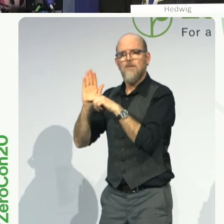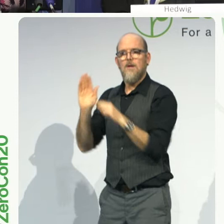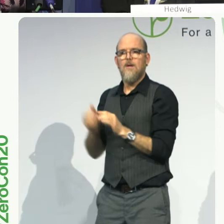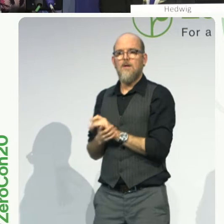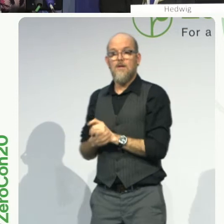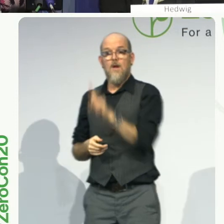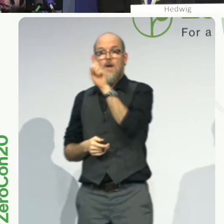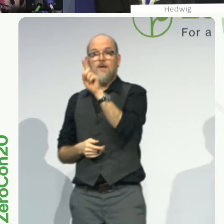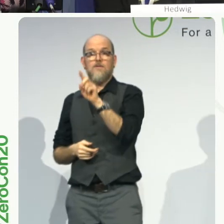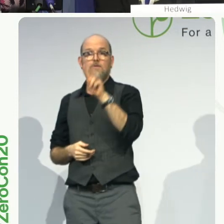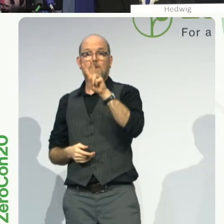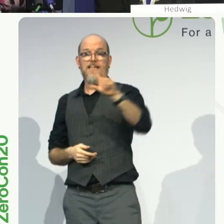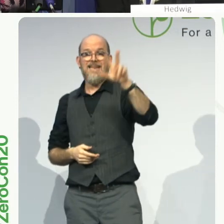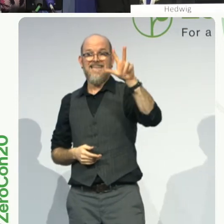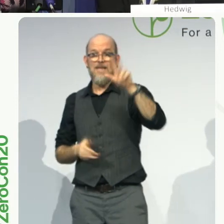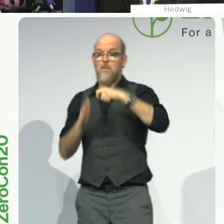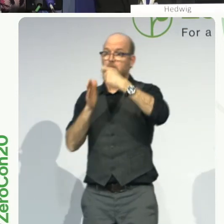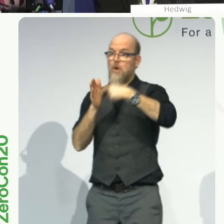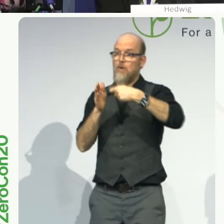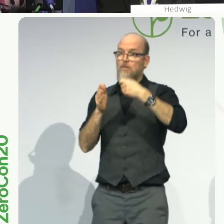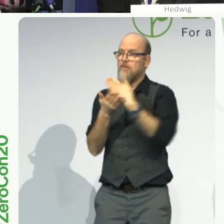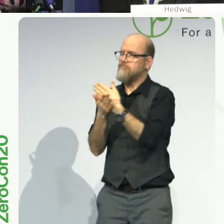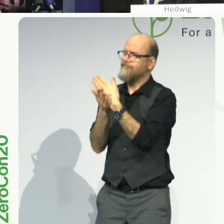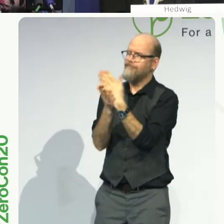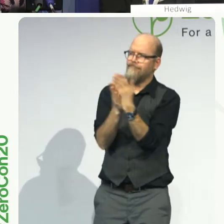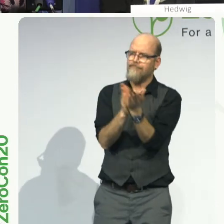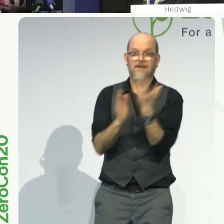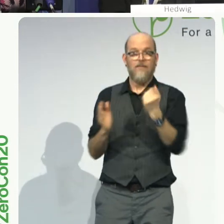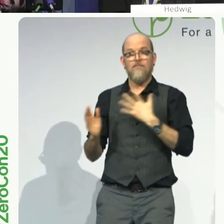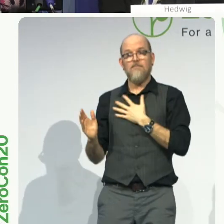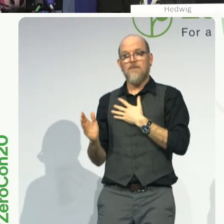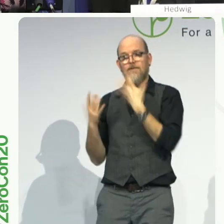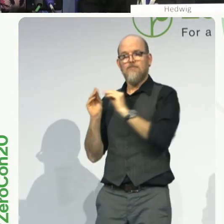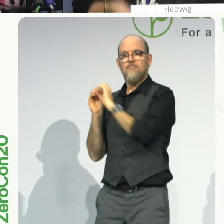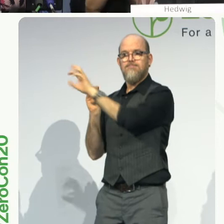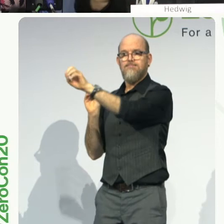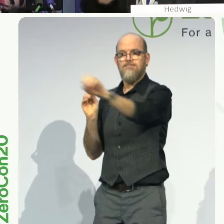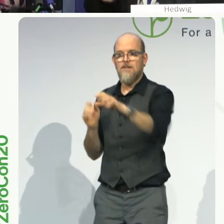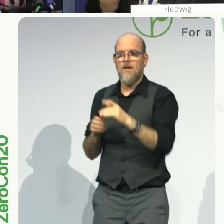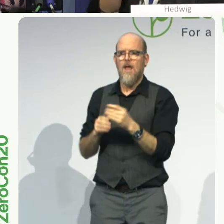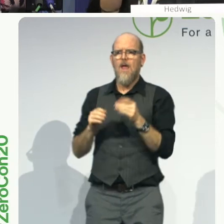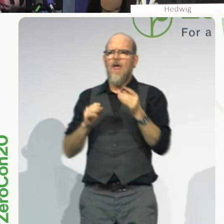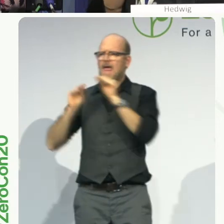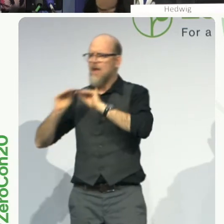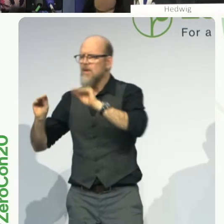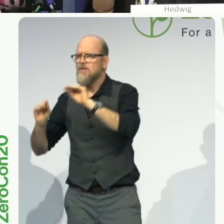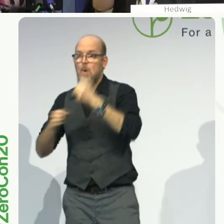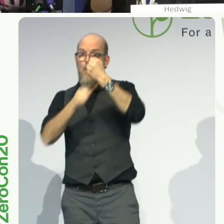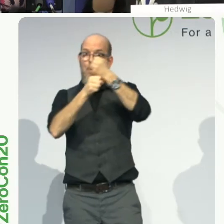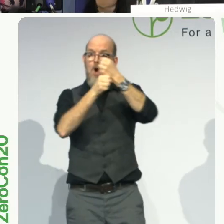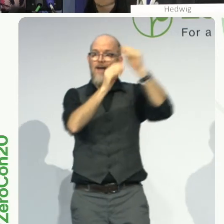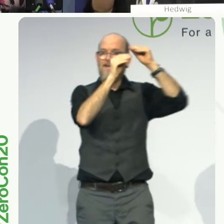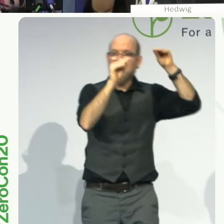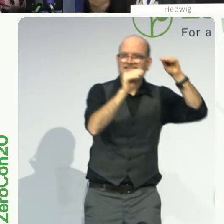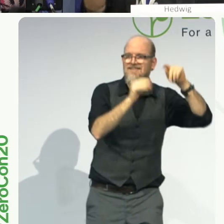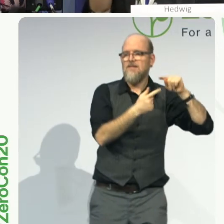that deal with education, TVET, technical vocational education and training, and youth. And this is just GIZ, because